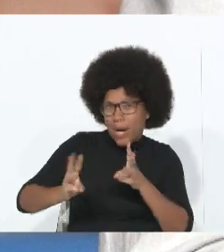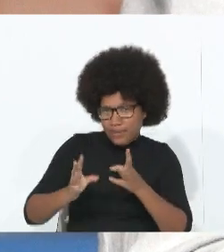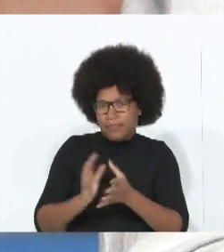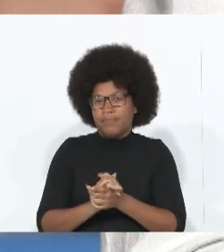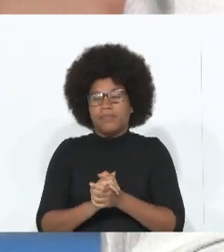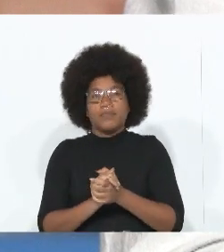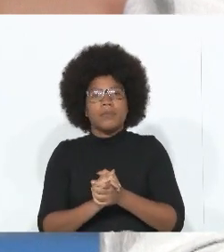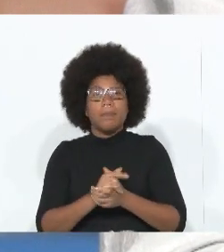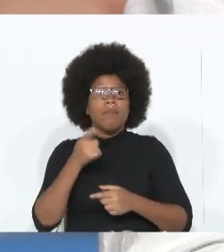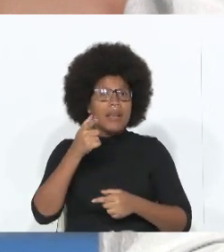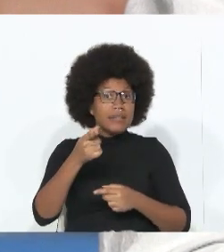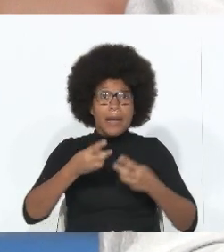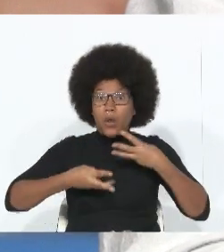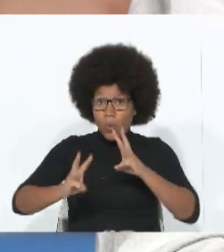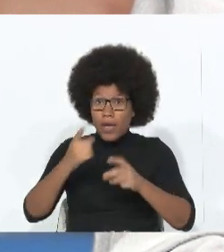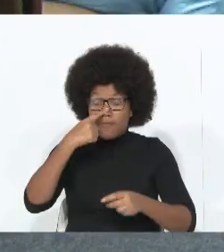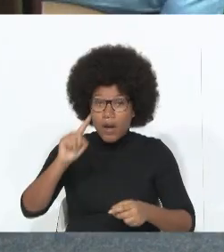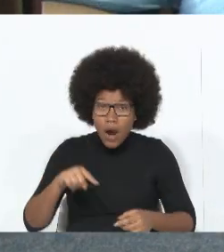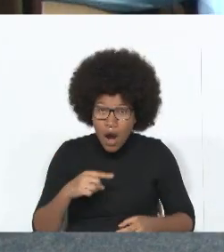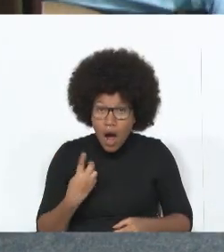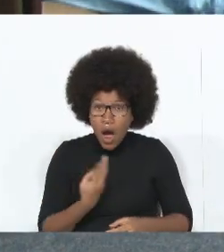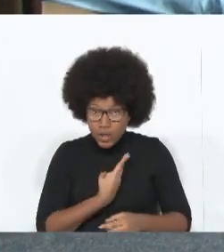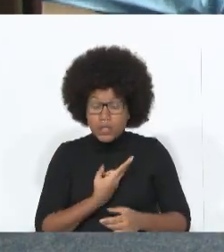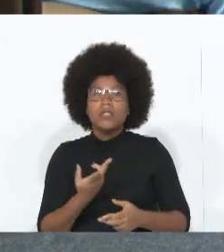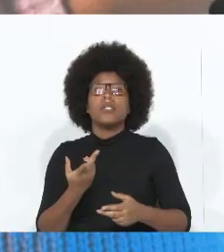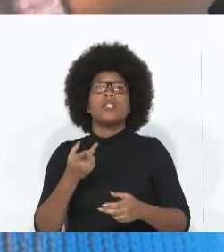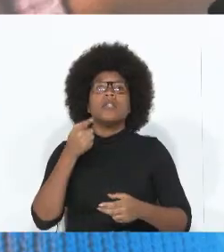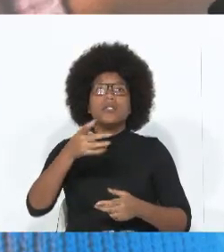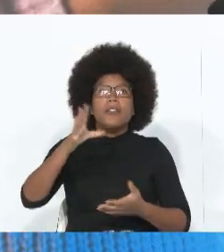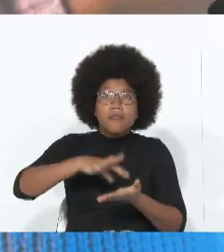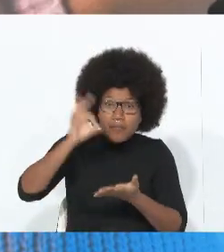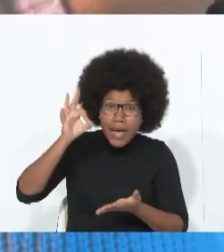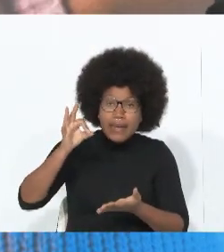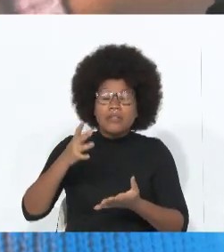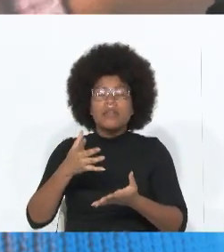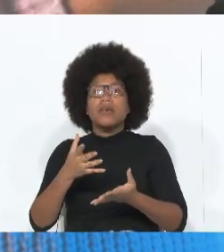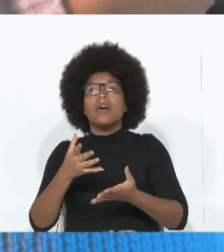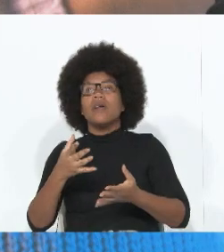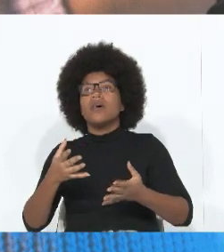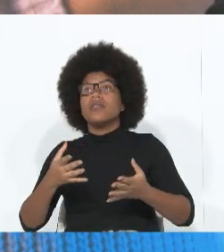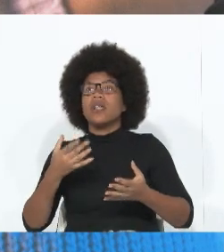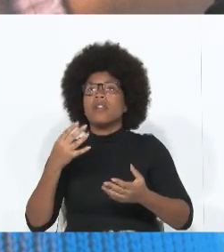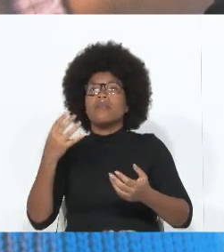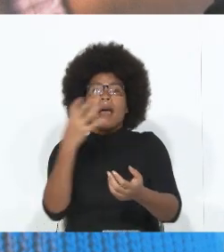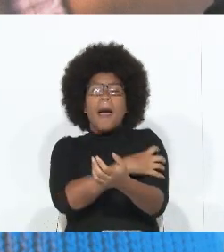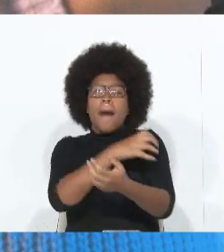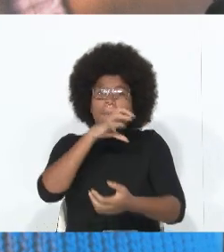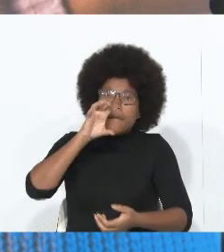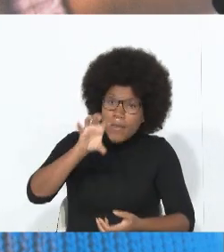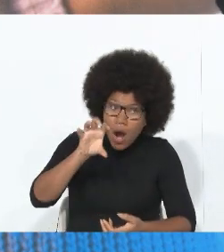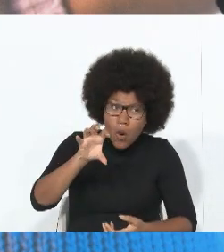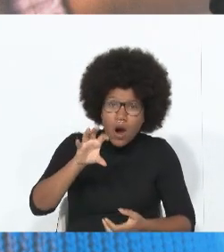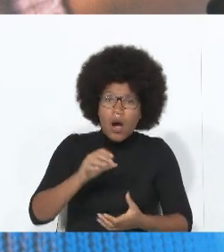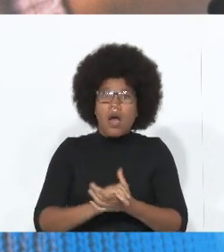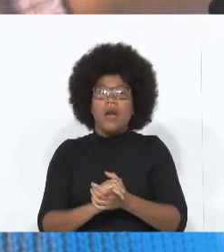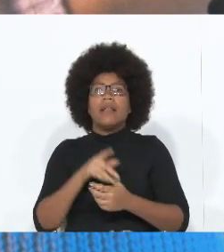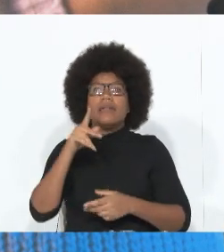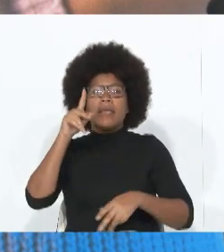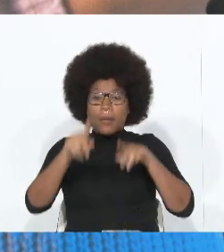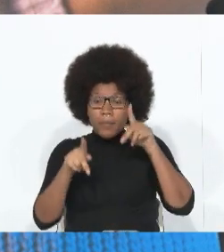our readiness or the possibilities of us moving from these local stages to